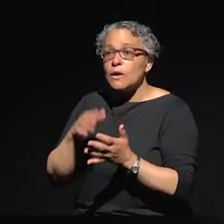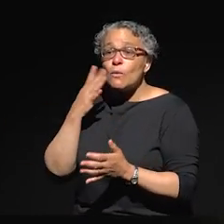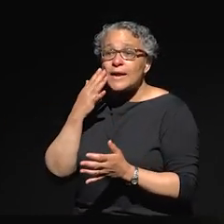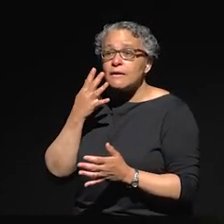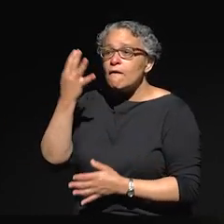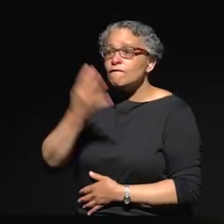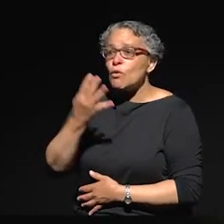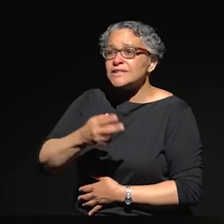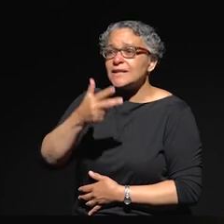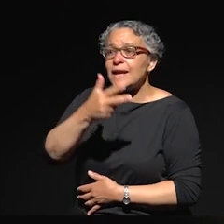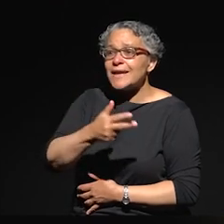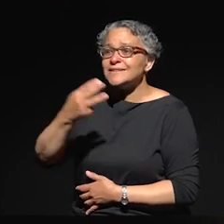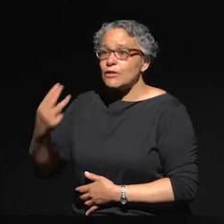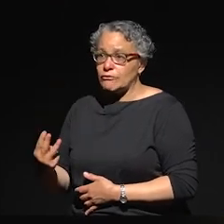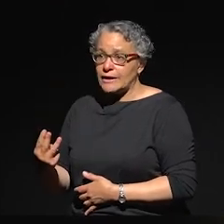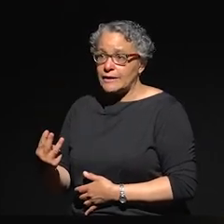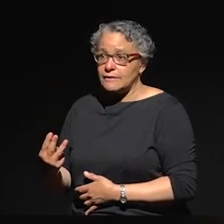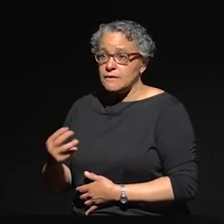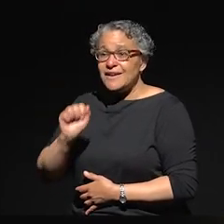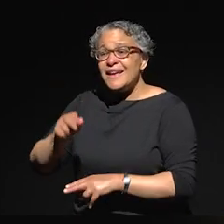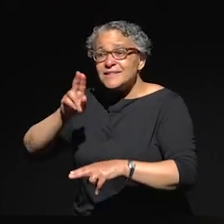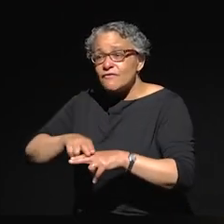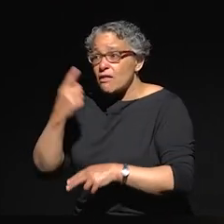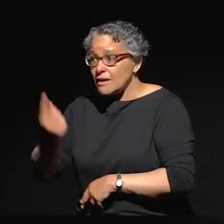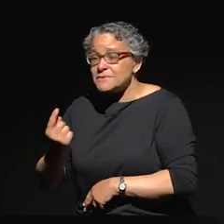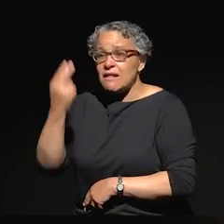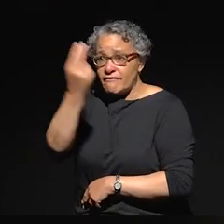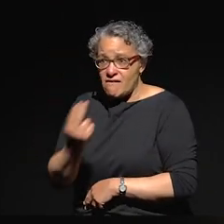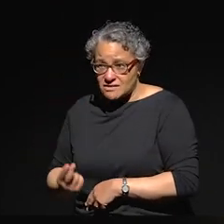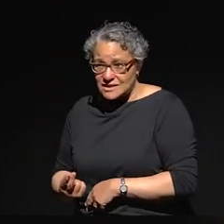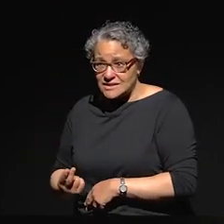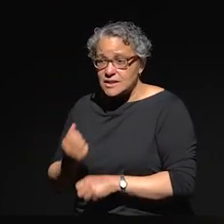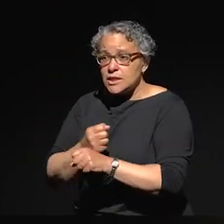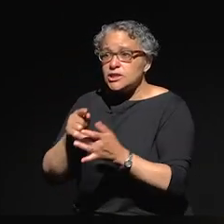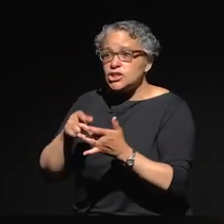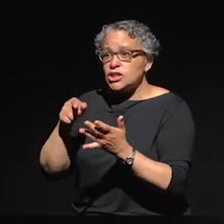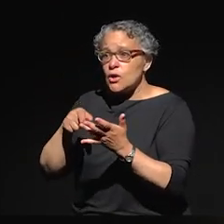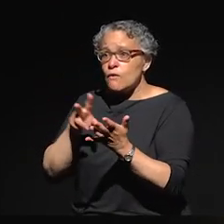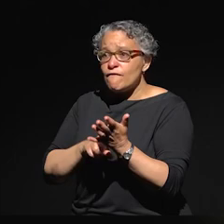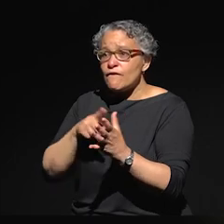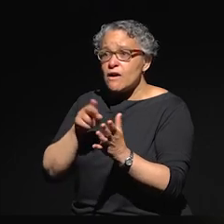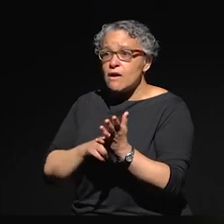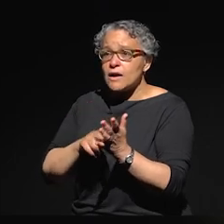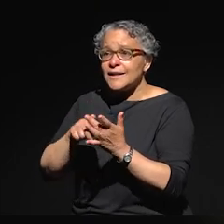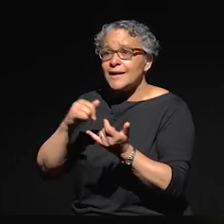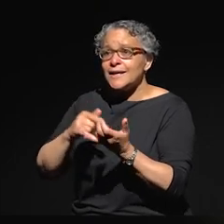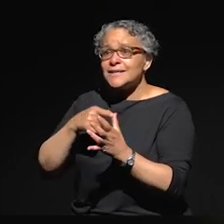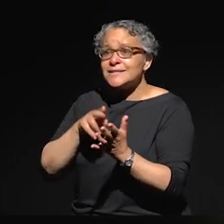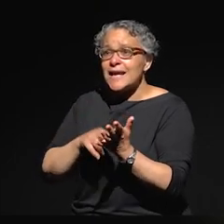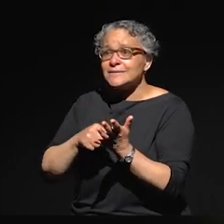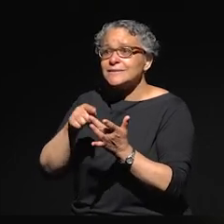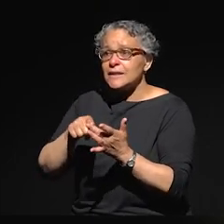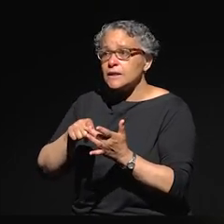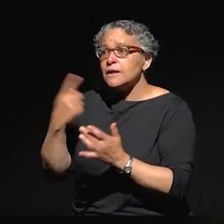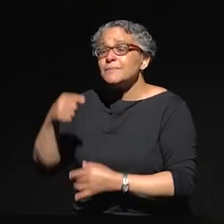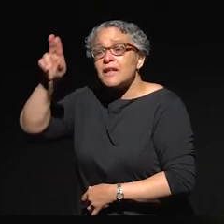1483, and he was essentially an artisan's son. His father, Giovanni Santi, was a painter and had a painter's workshop.